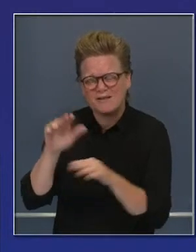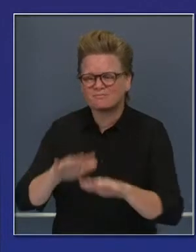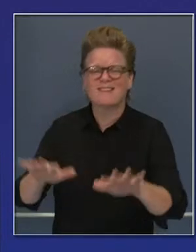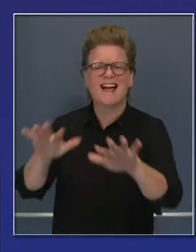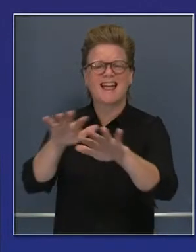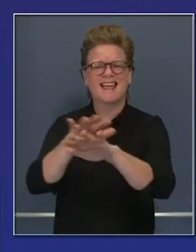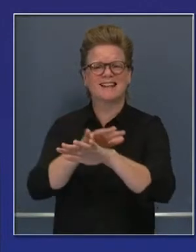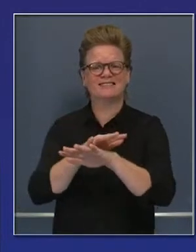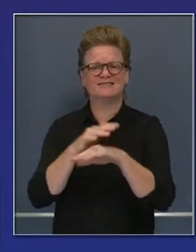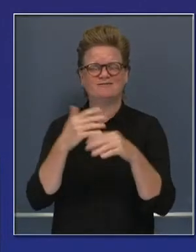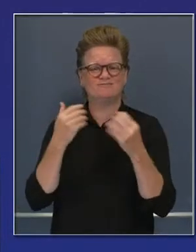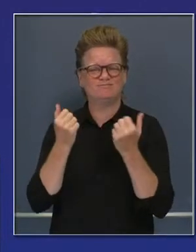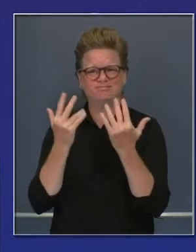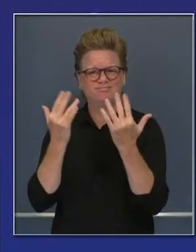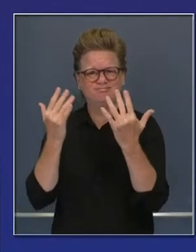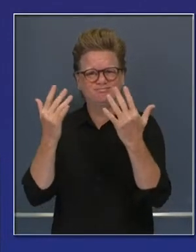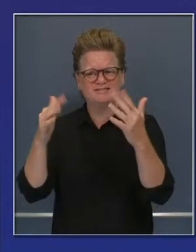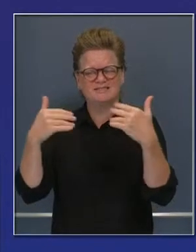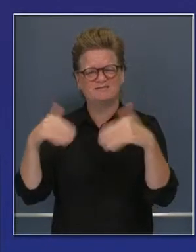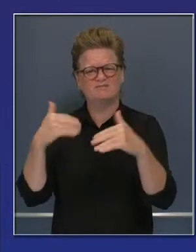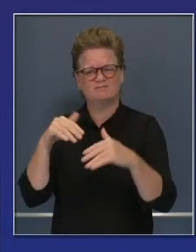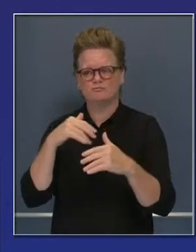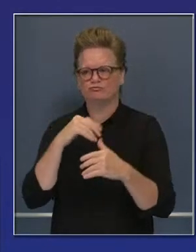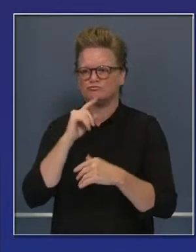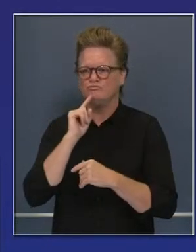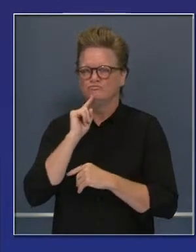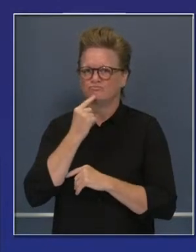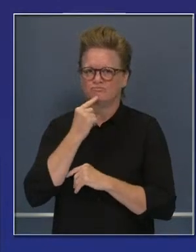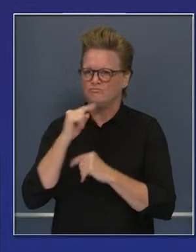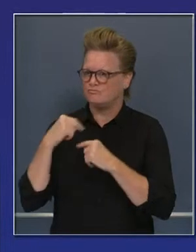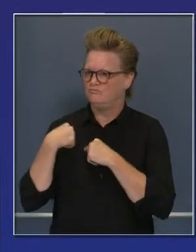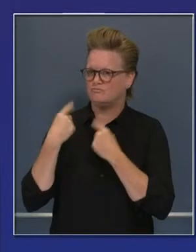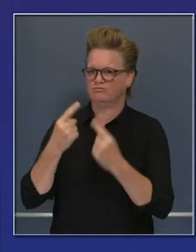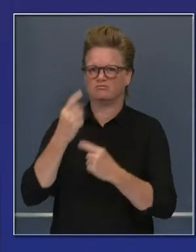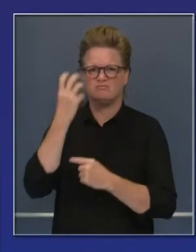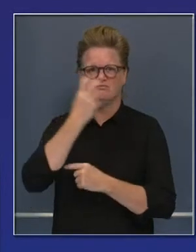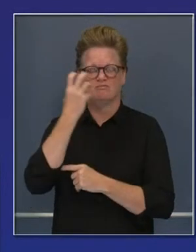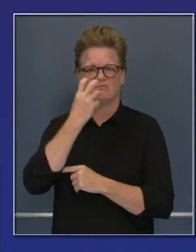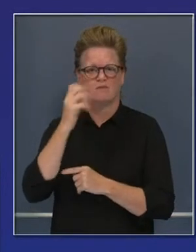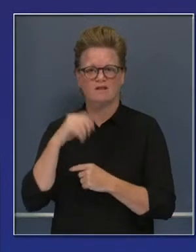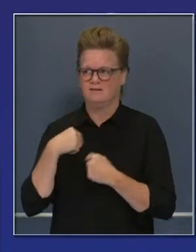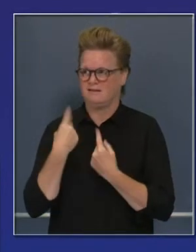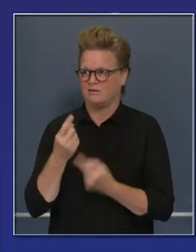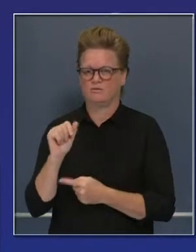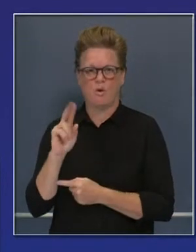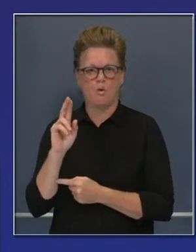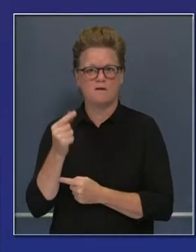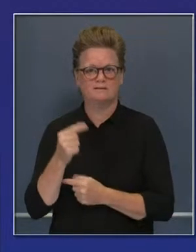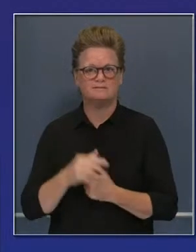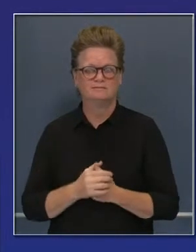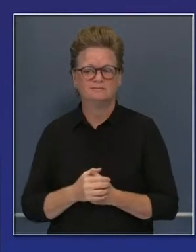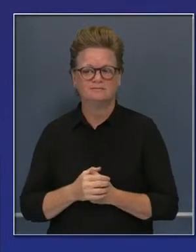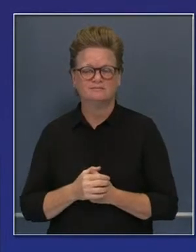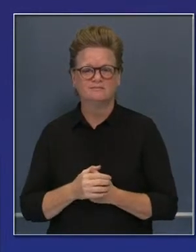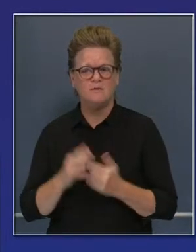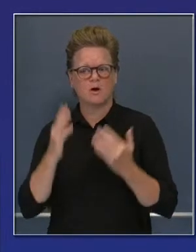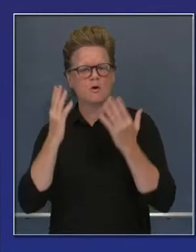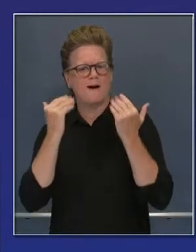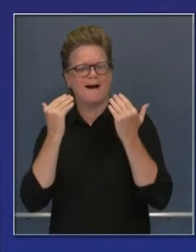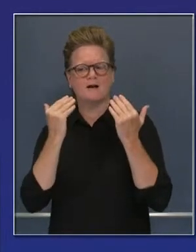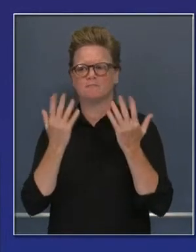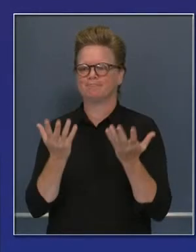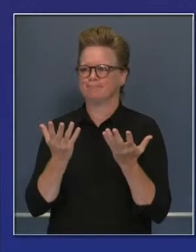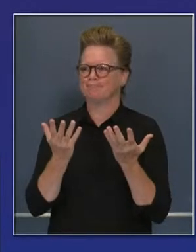in the last few weeks since middle of August, primarily, not exclusively, but primarily because of the unprecedented